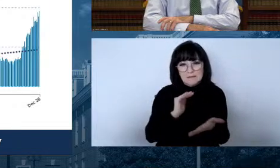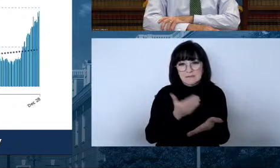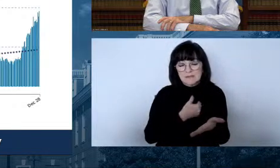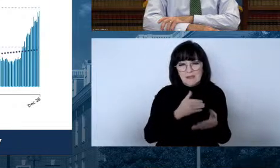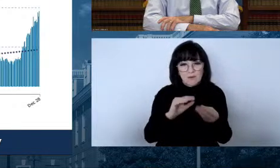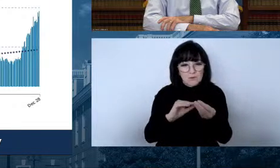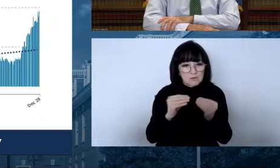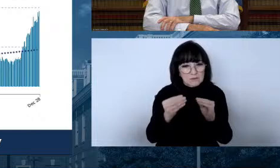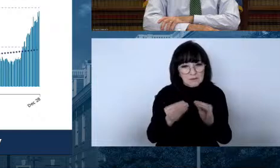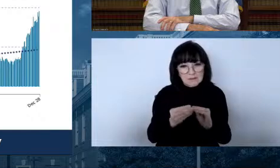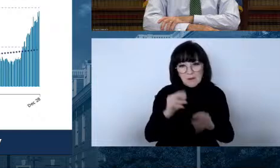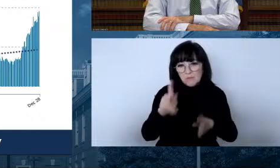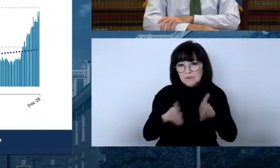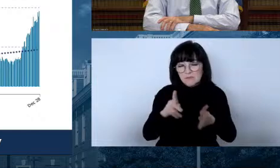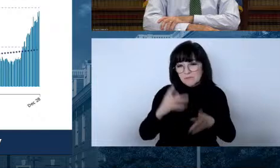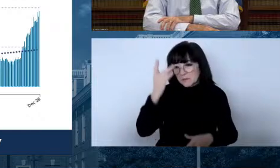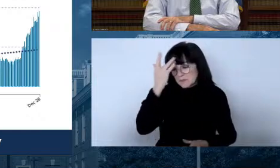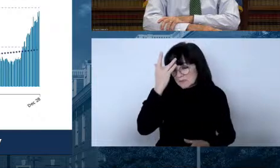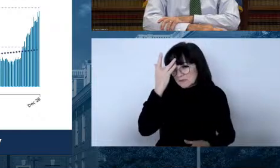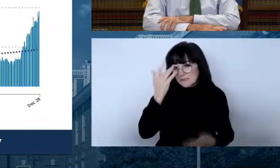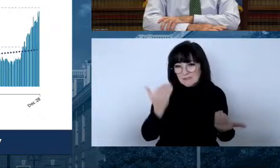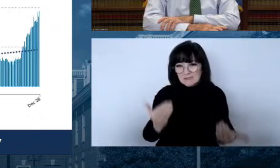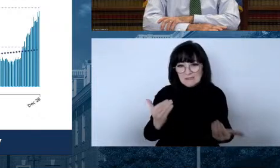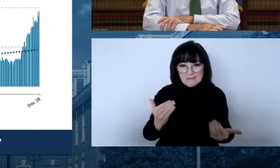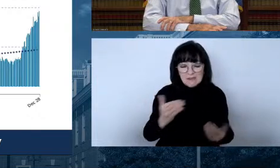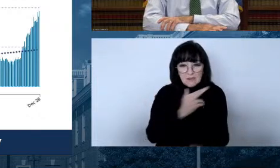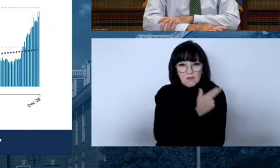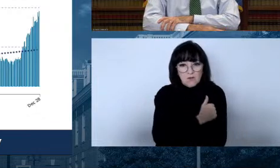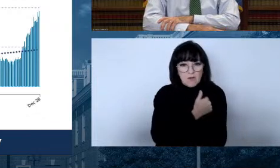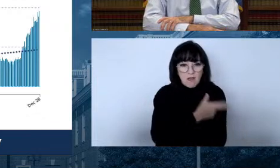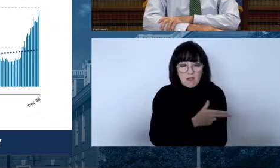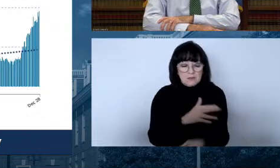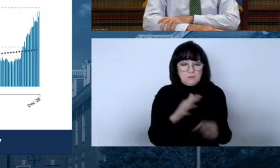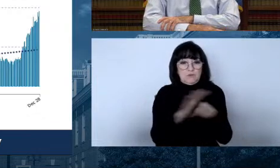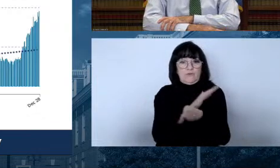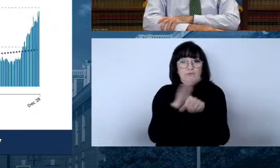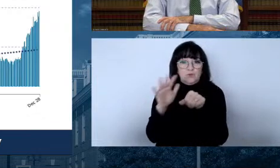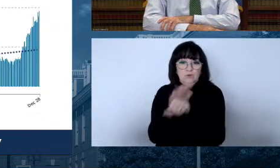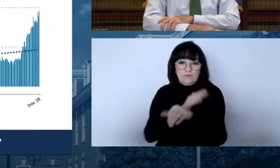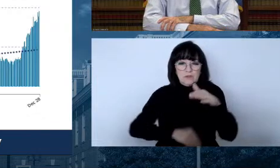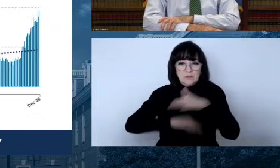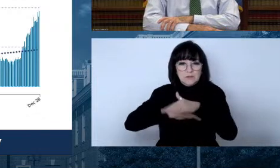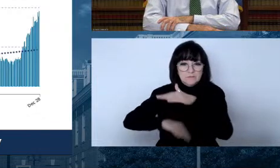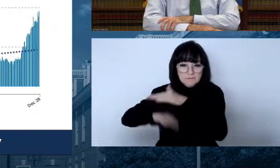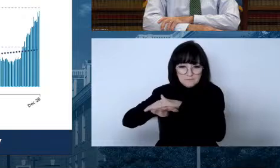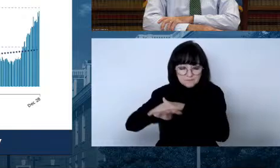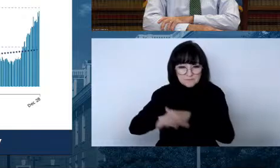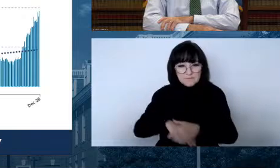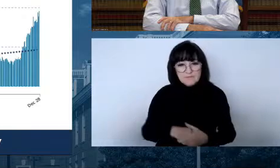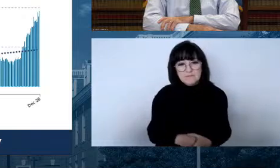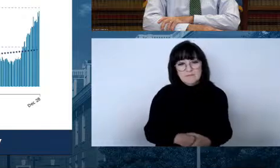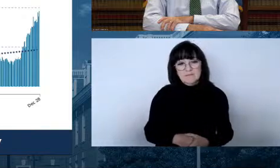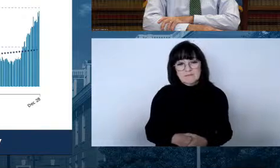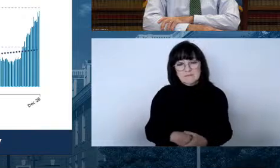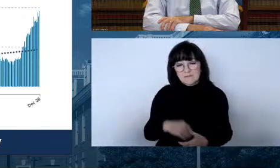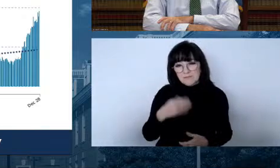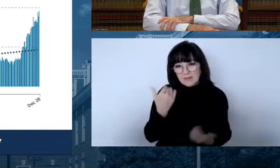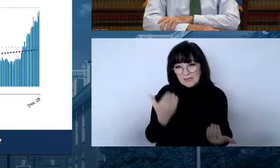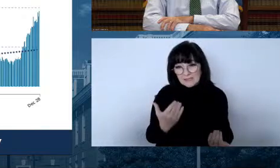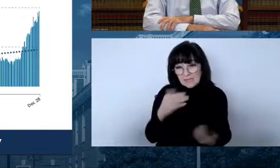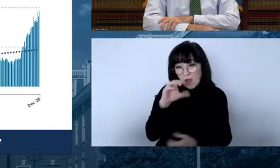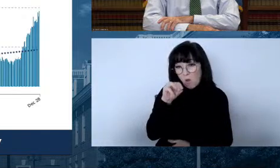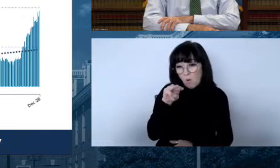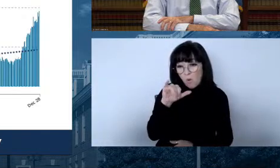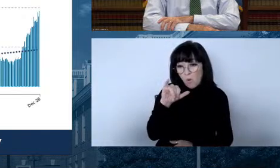with hospitalizations. We've heard from Secretary McGarrick about Omicron now surging more here in our